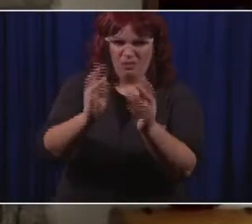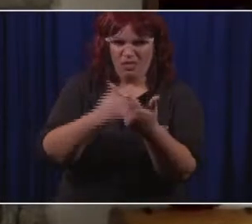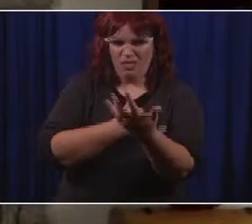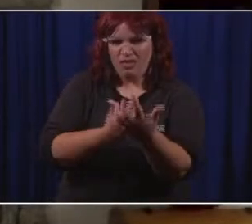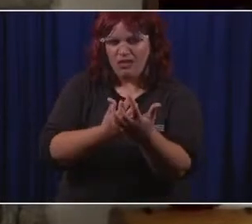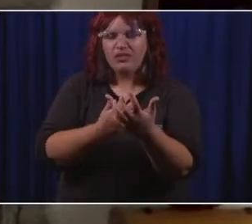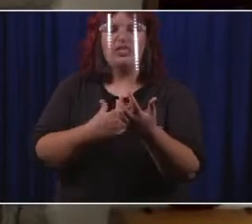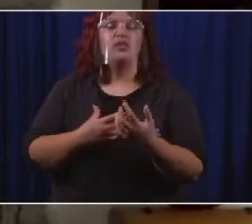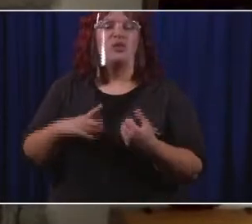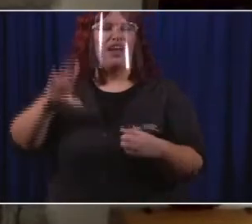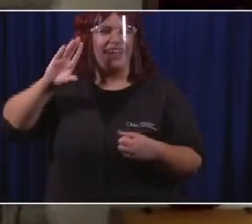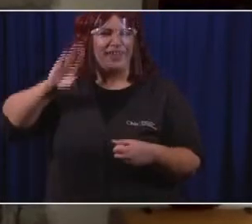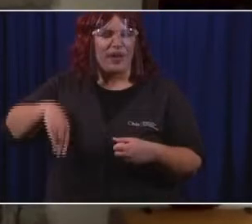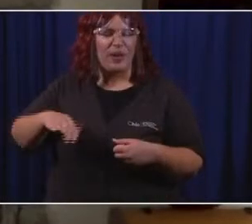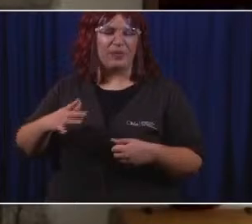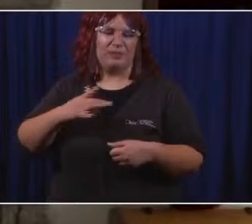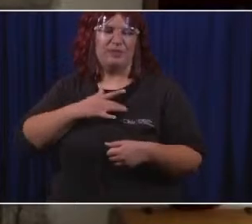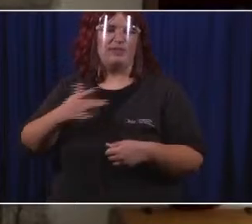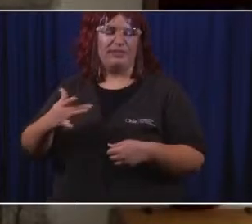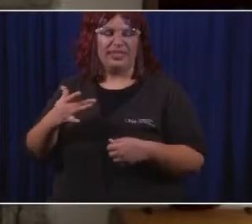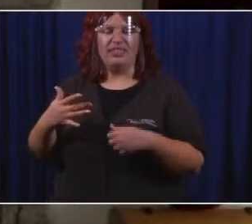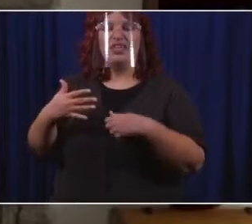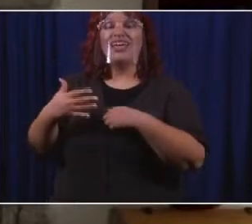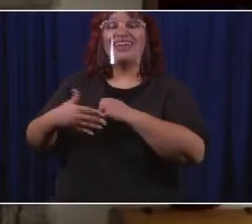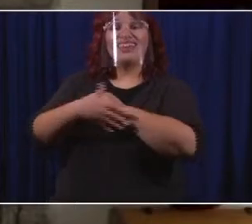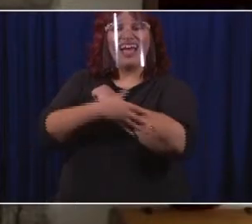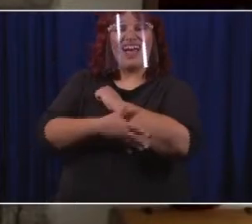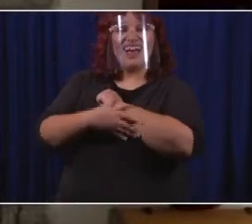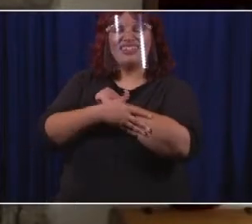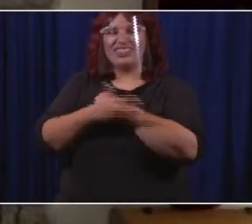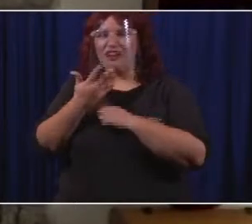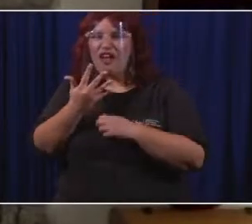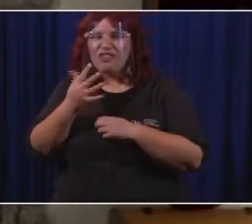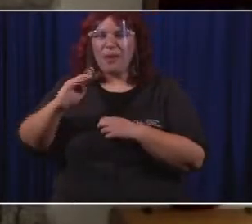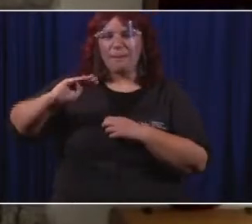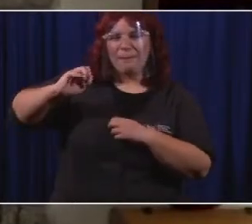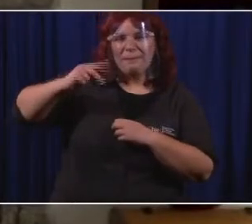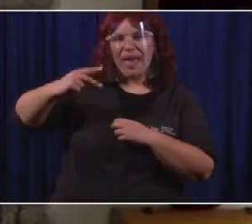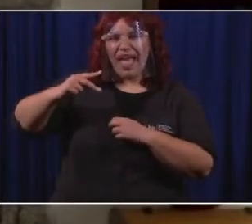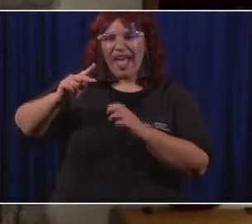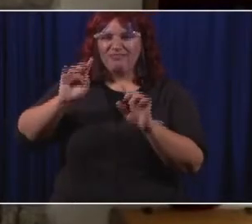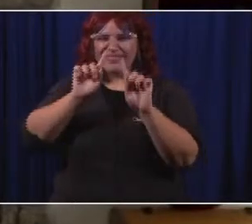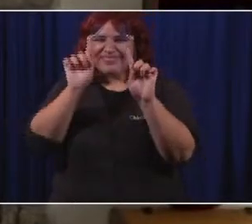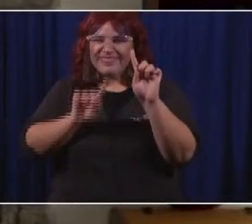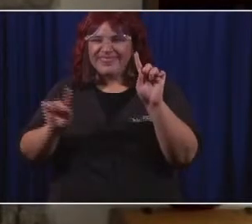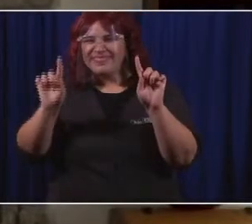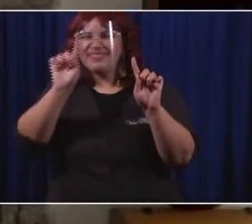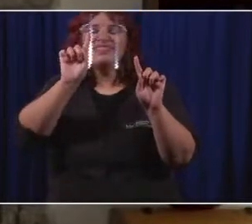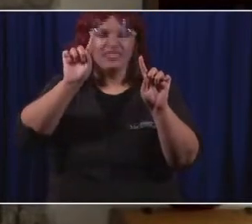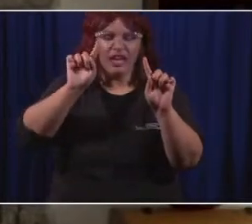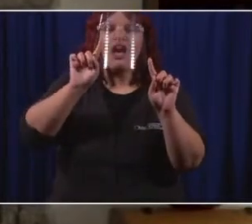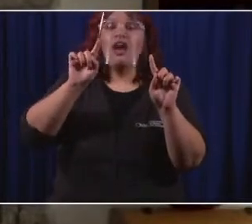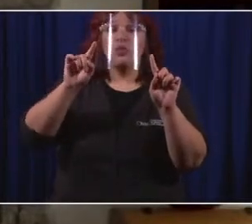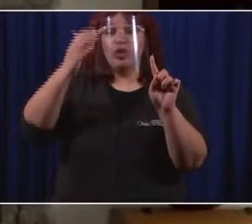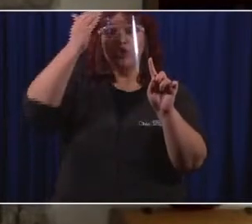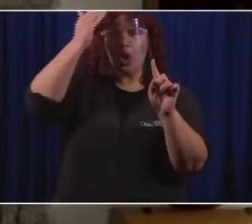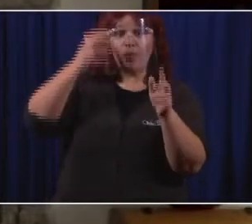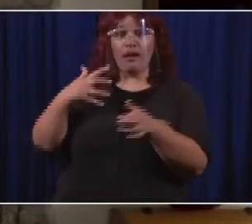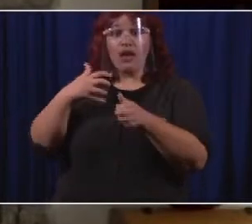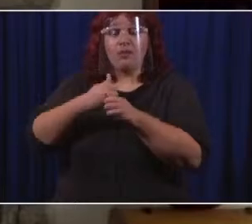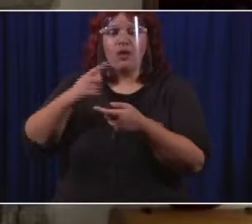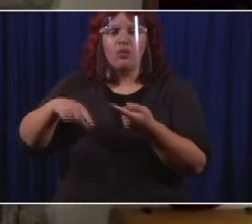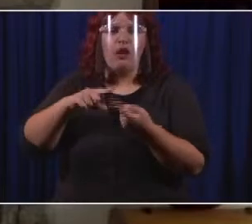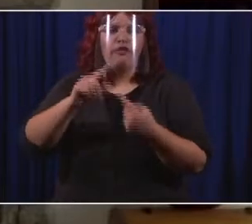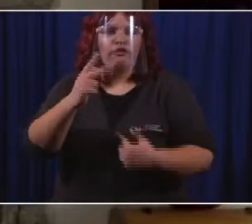the counties usually change over color every Thursday, and you talked about 3 counties potentially going purple. I'm most concerned